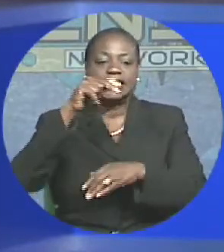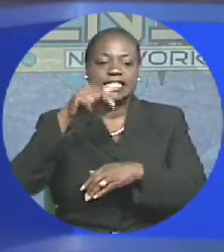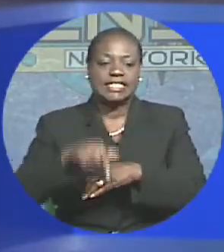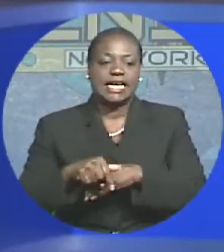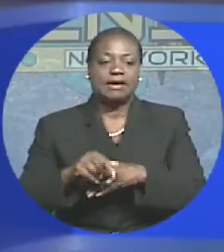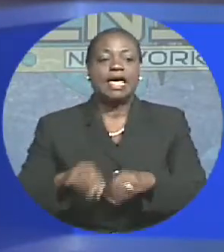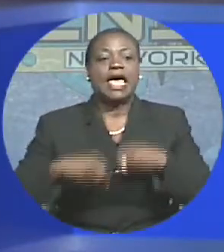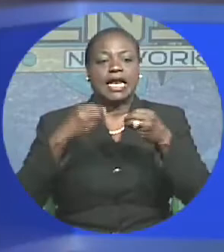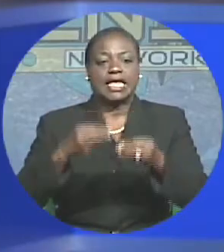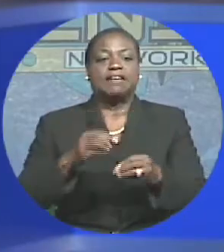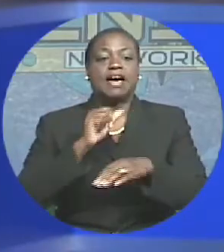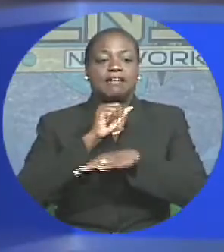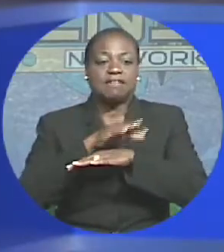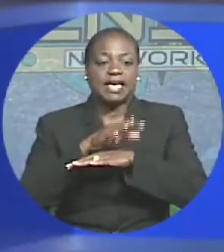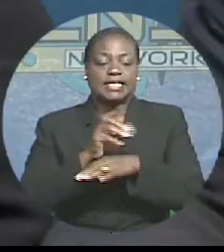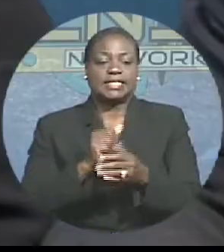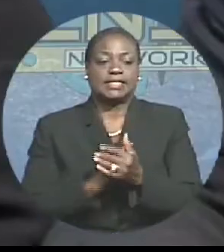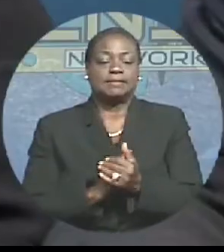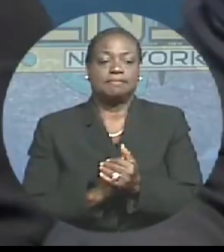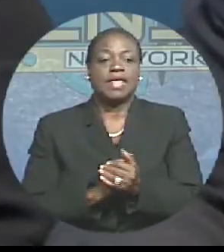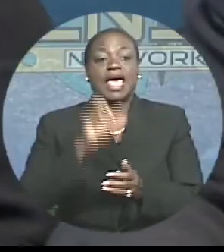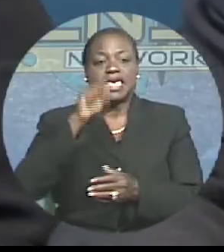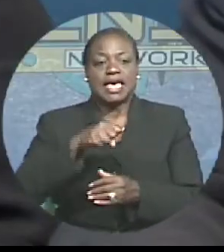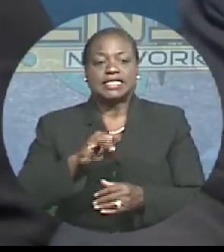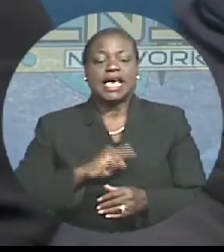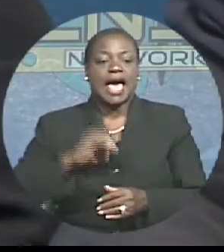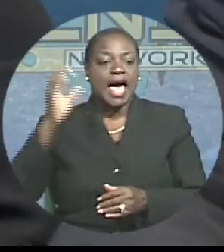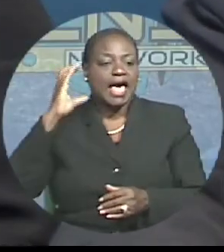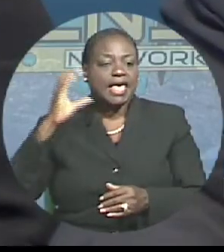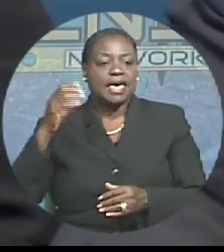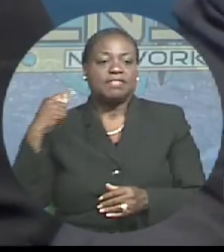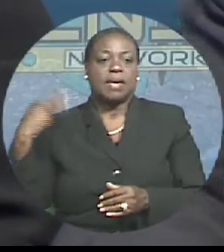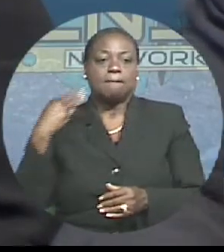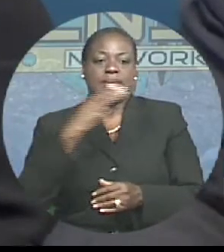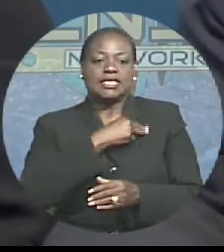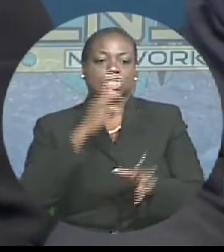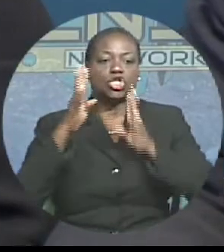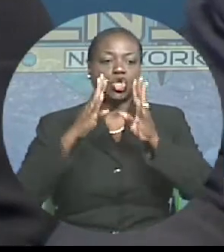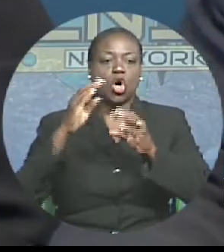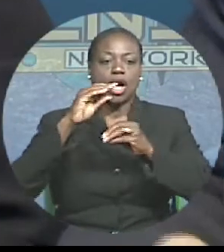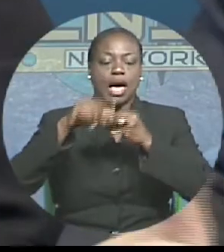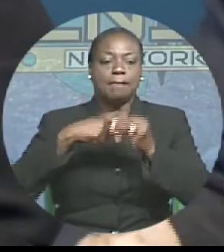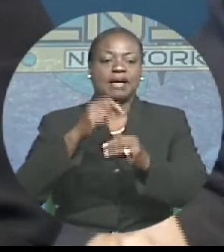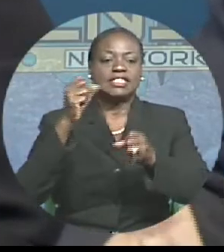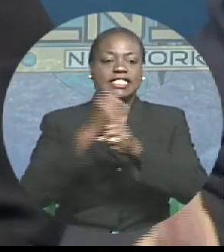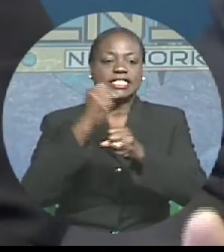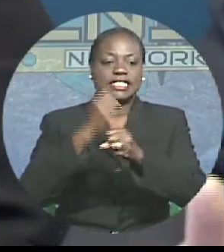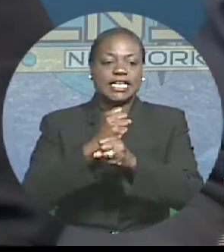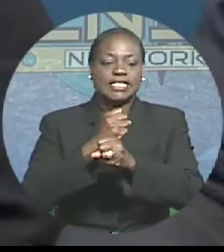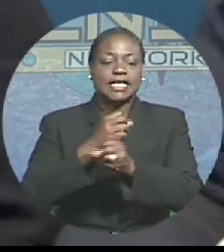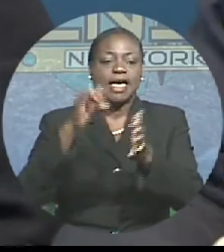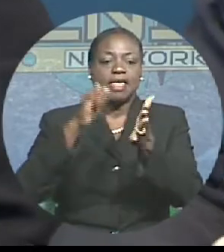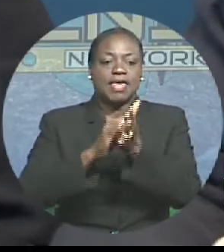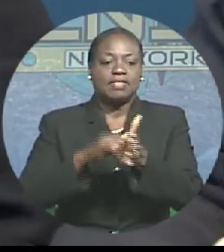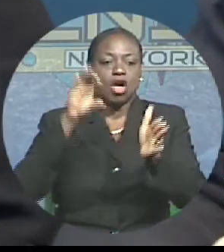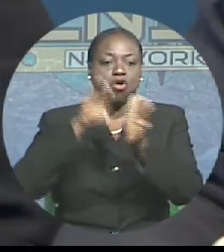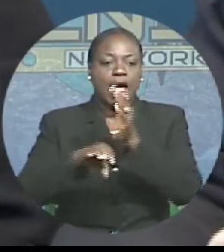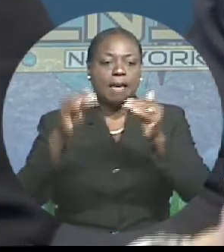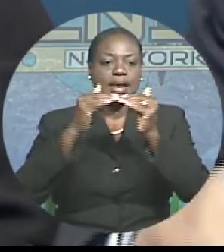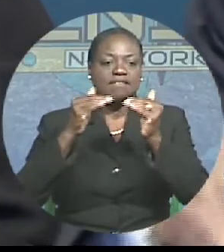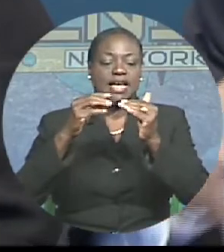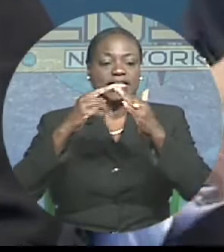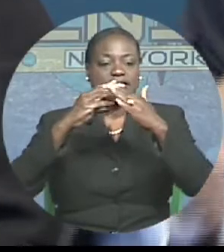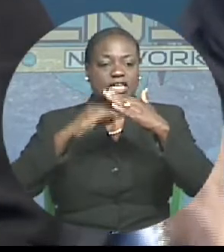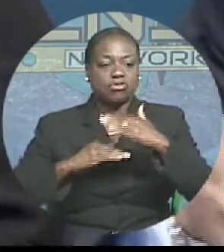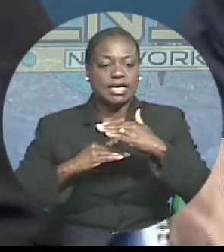on tackling the problem. Yes, I do hear the minister speak about statistics, that the crime level has decreased.